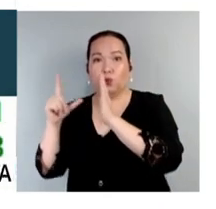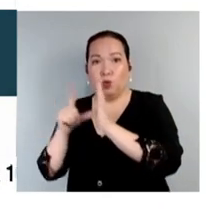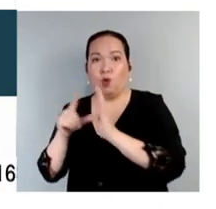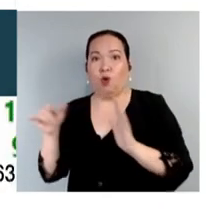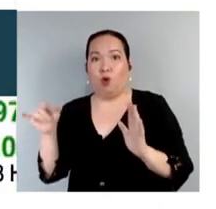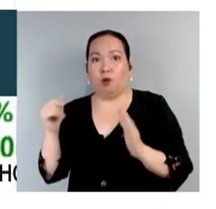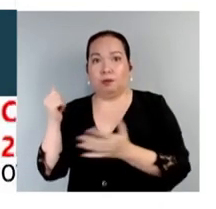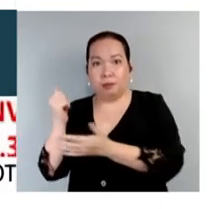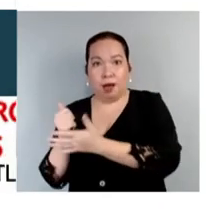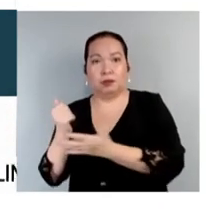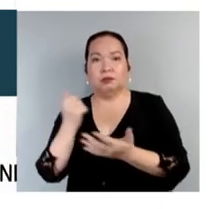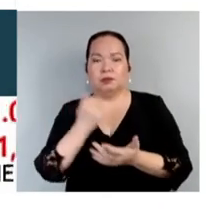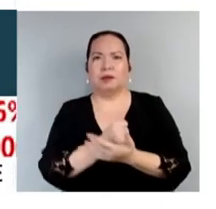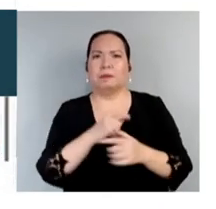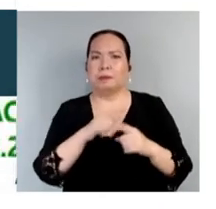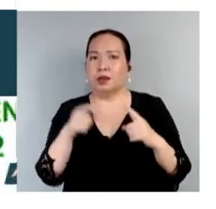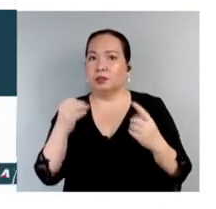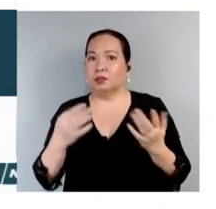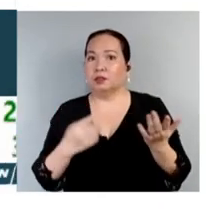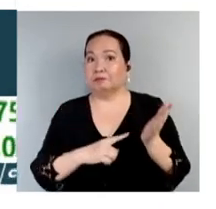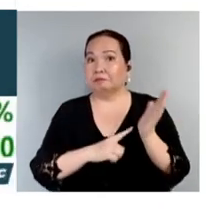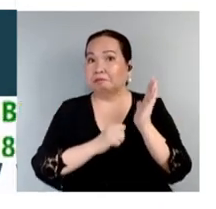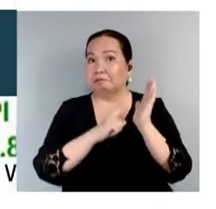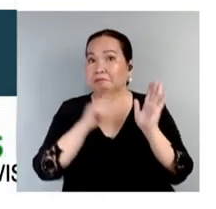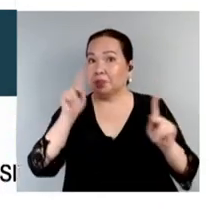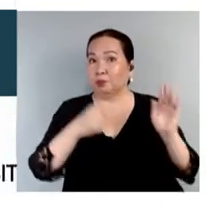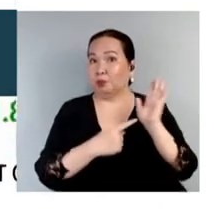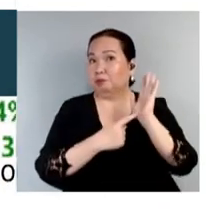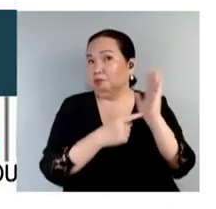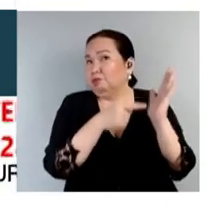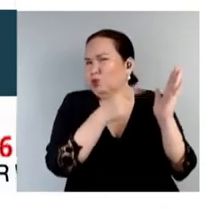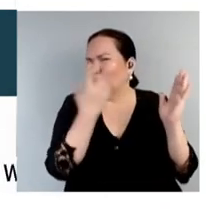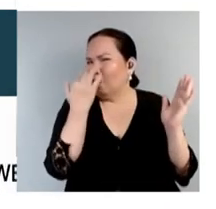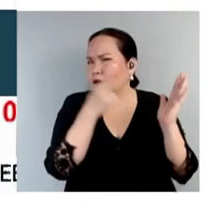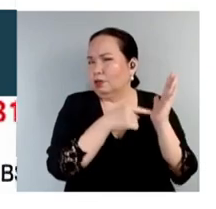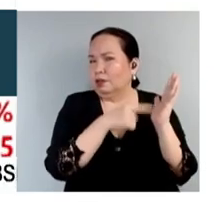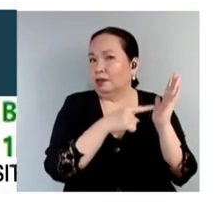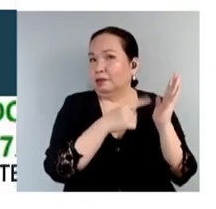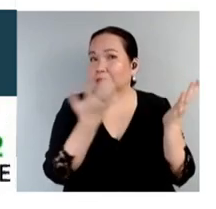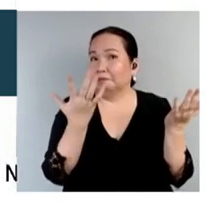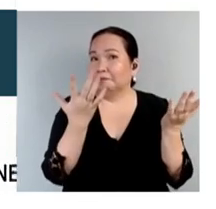if it will be raised as an issue against Senator